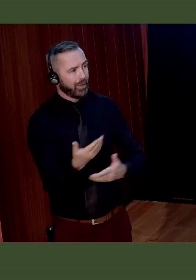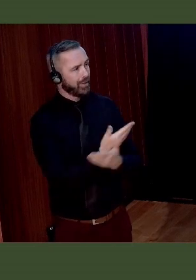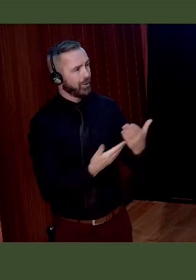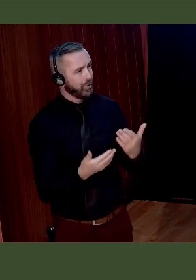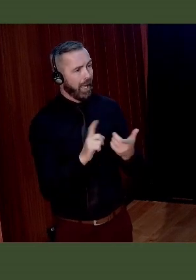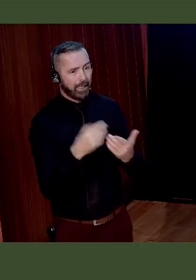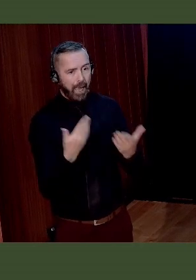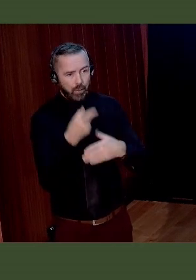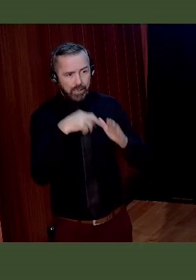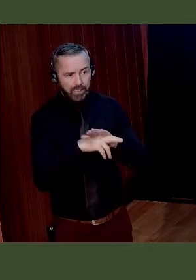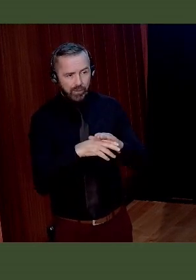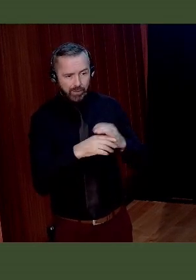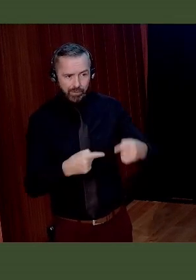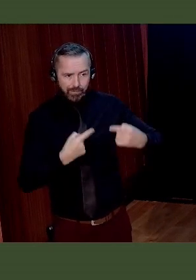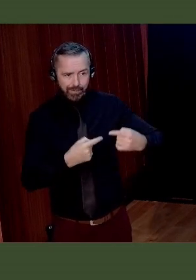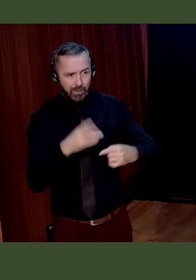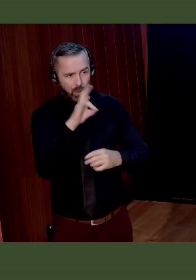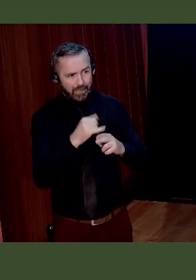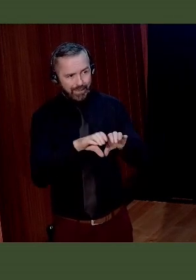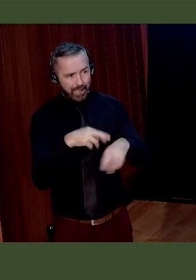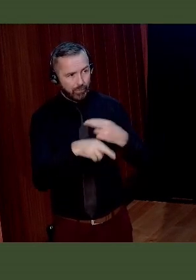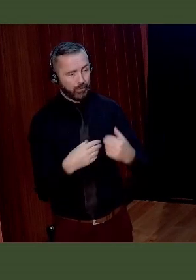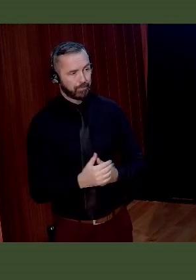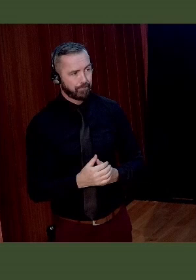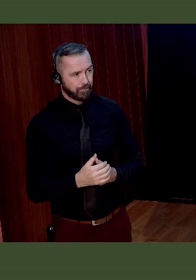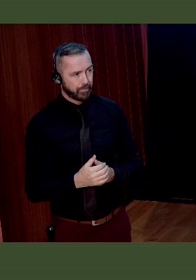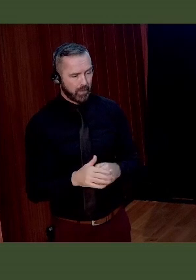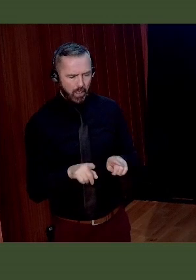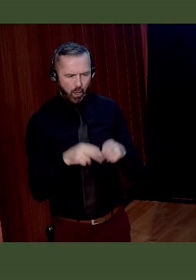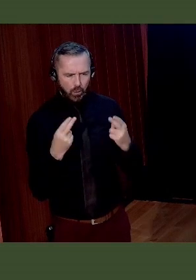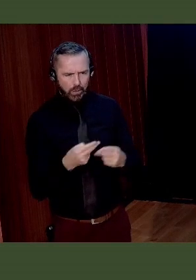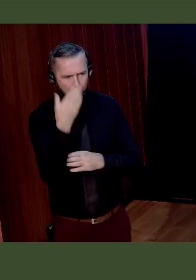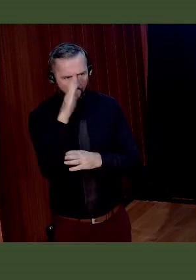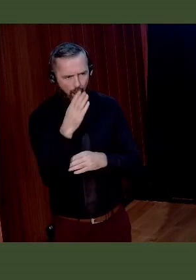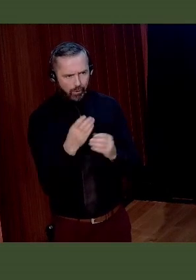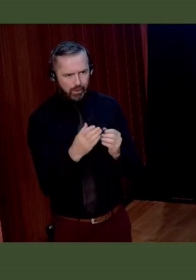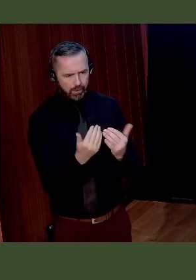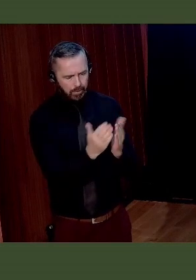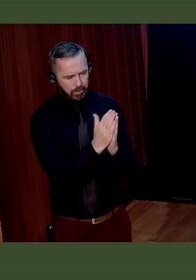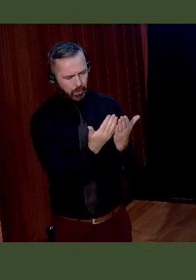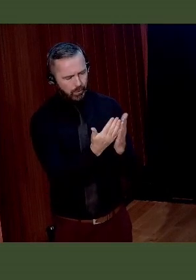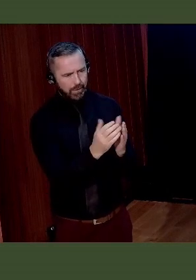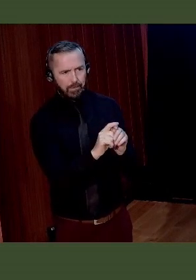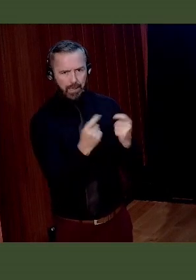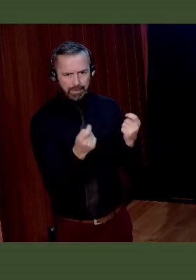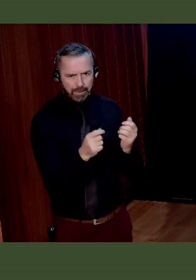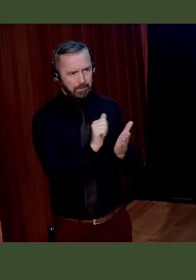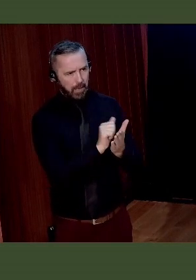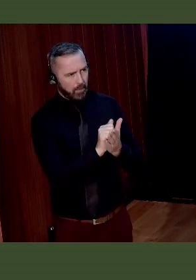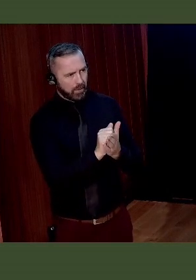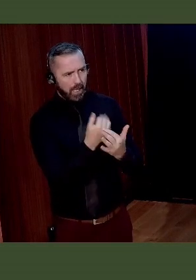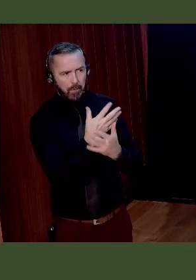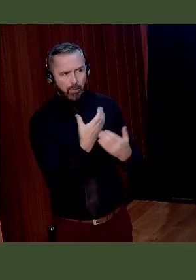as how teachers tackled those questions in the classroom. There was also a need for Irish reading material, and the number of children who